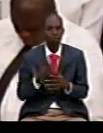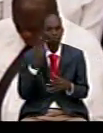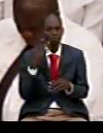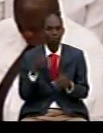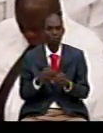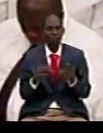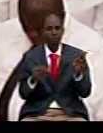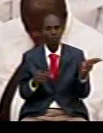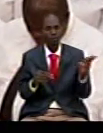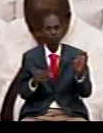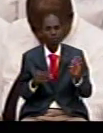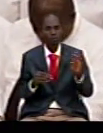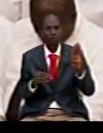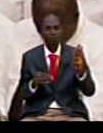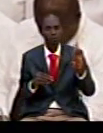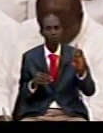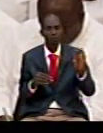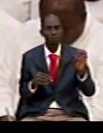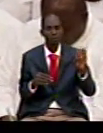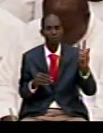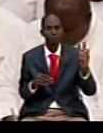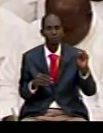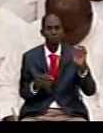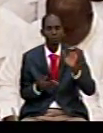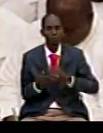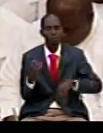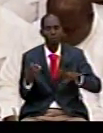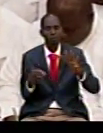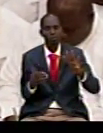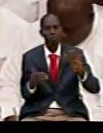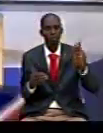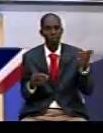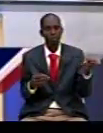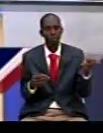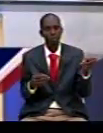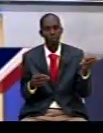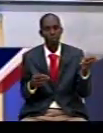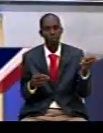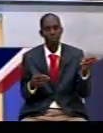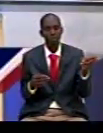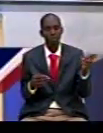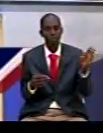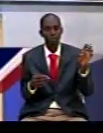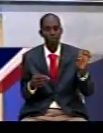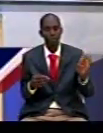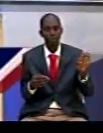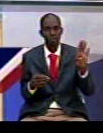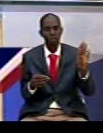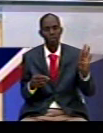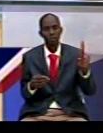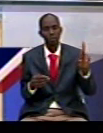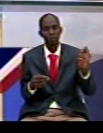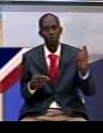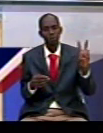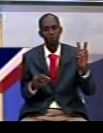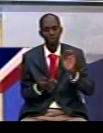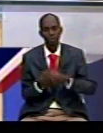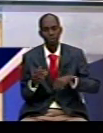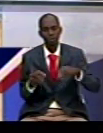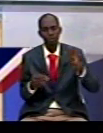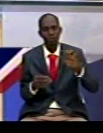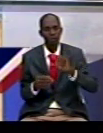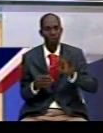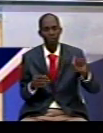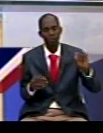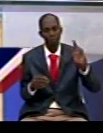Hebrews chapter 4. I'm reading from verse 2. Hebrews chapter 4, verse 2.